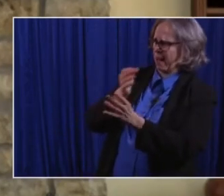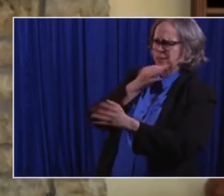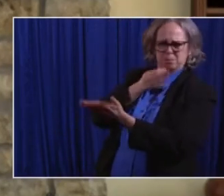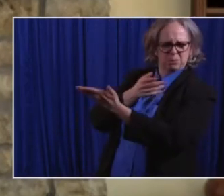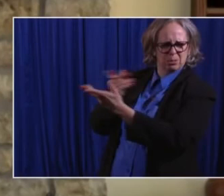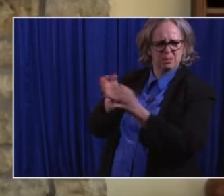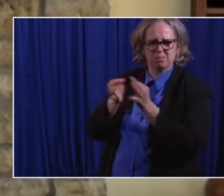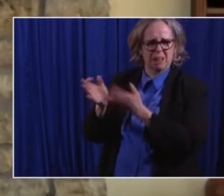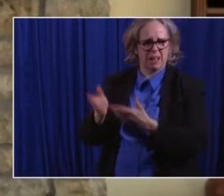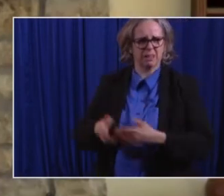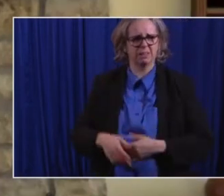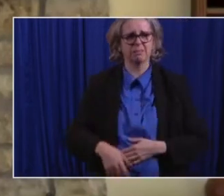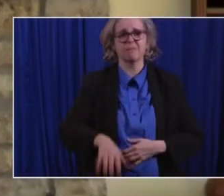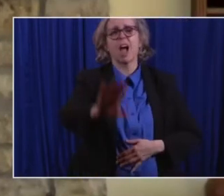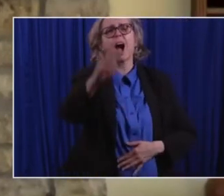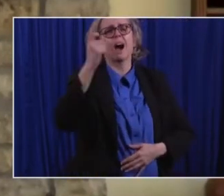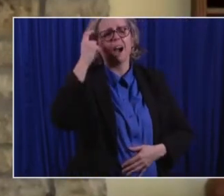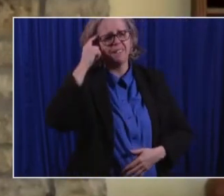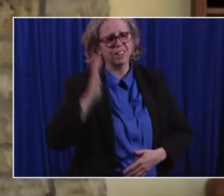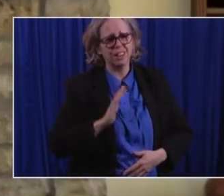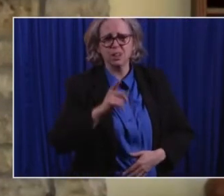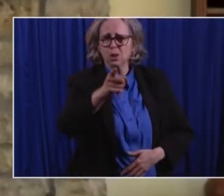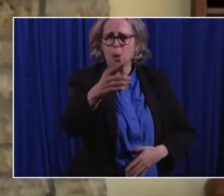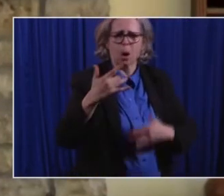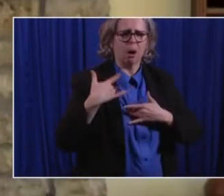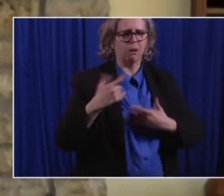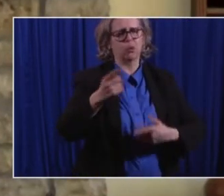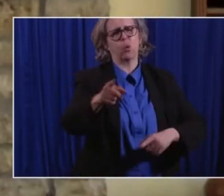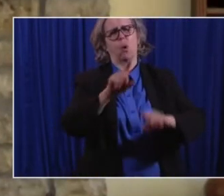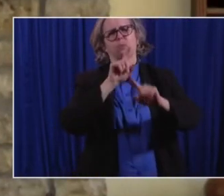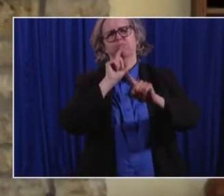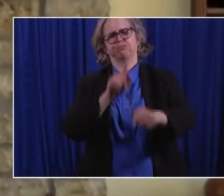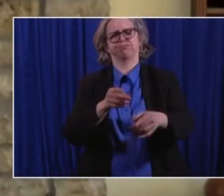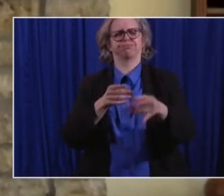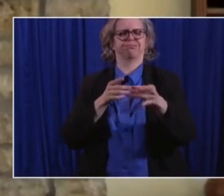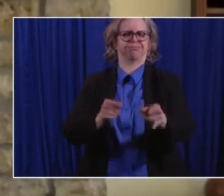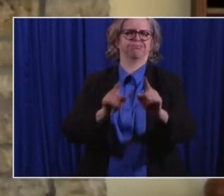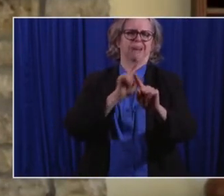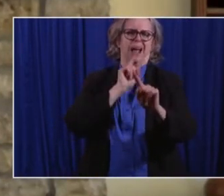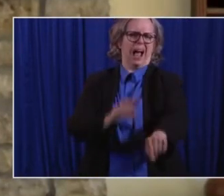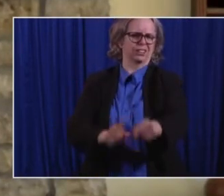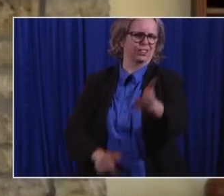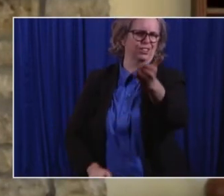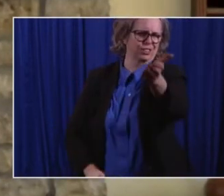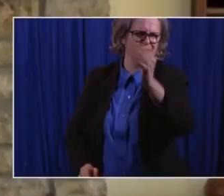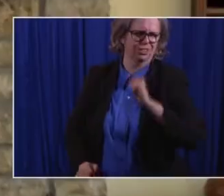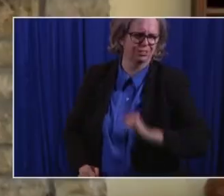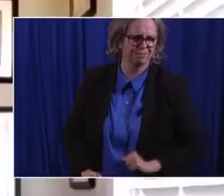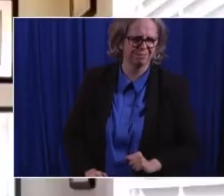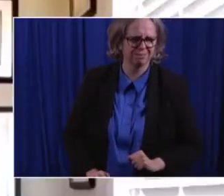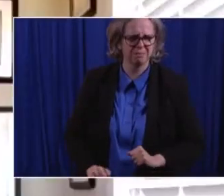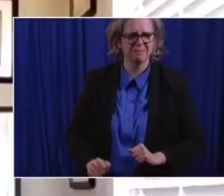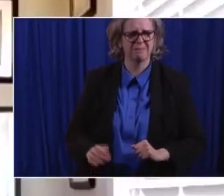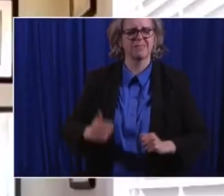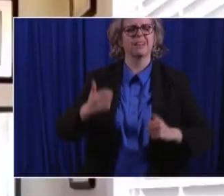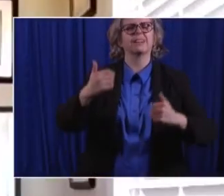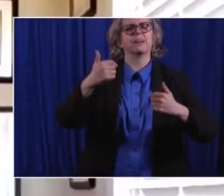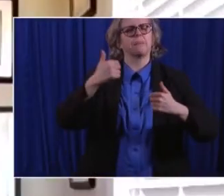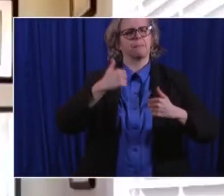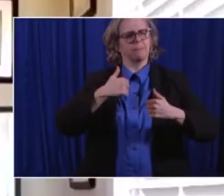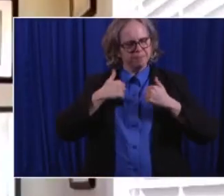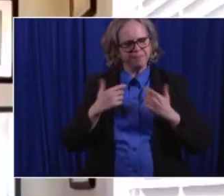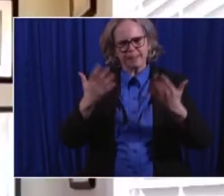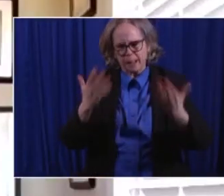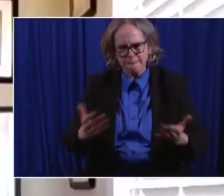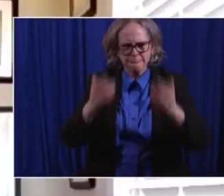as usual, answered it very, very well. The way I would summarize it is this. We're challenged to find